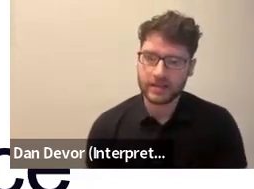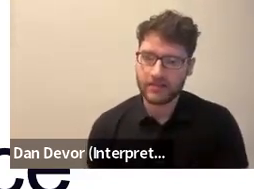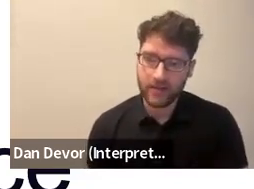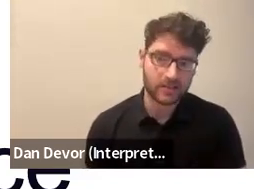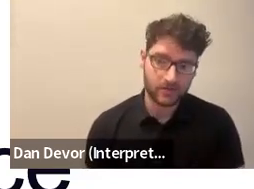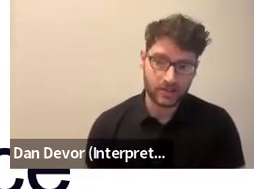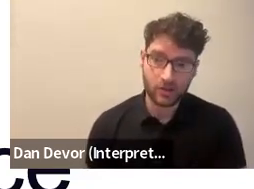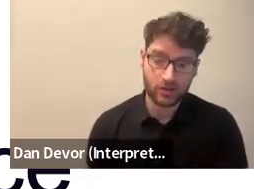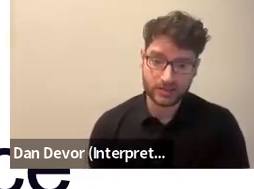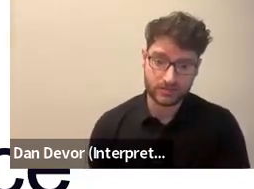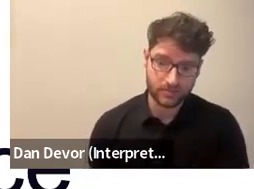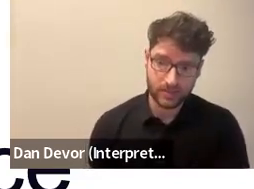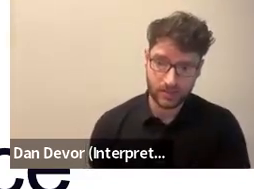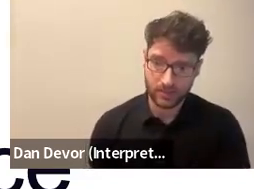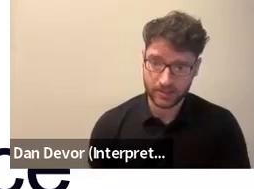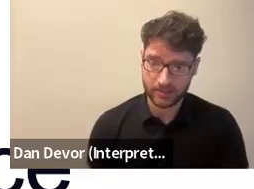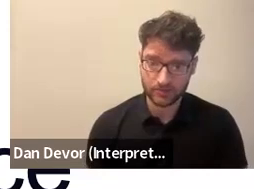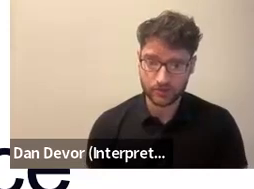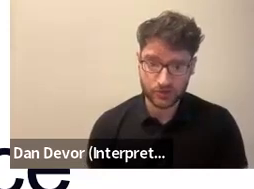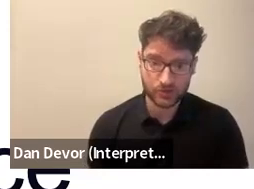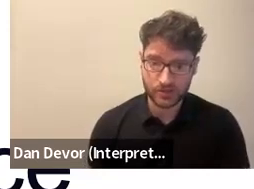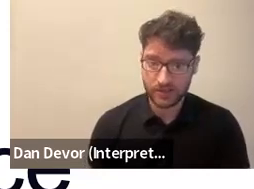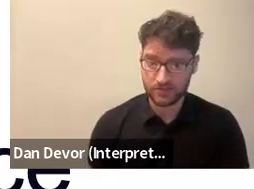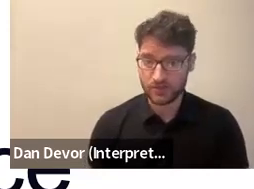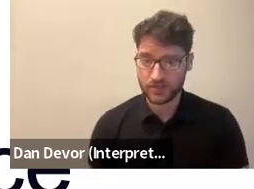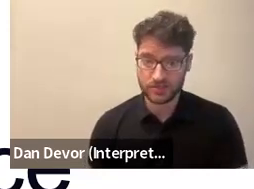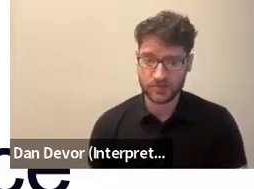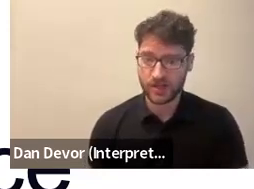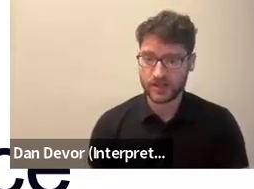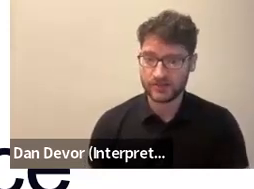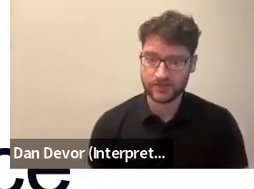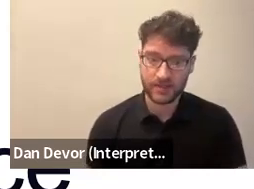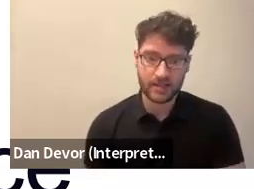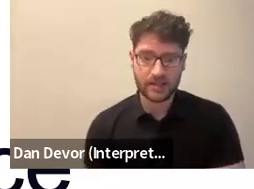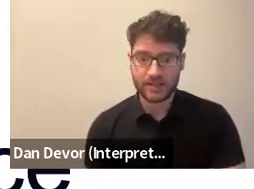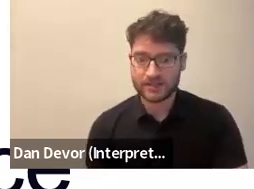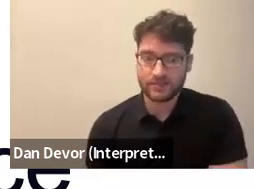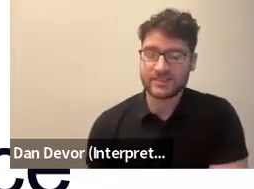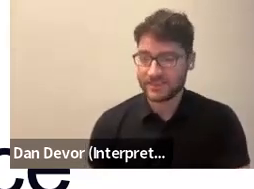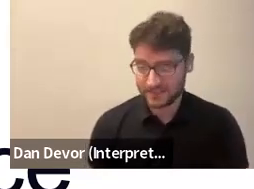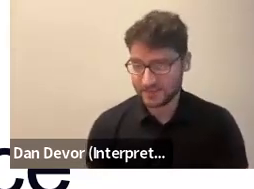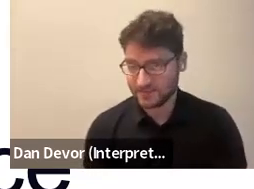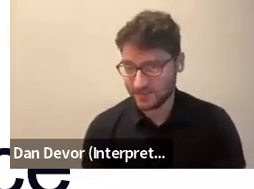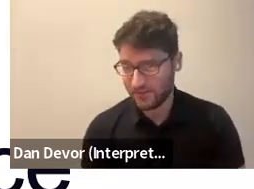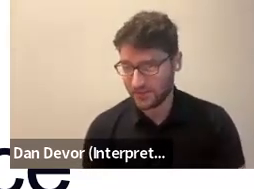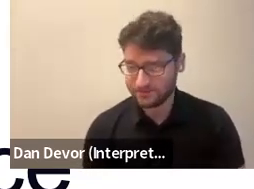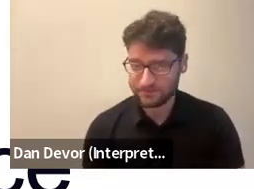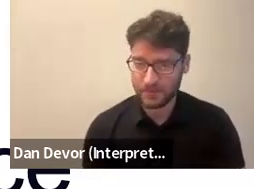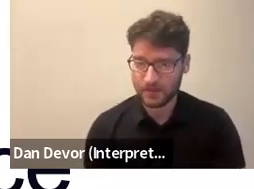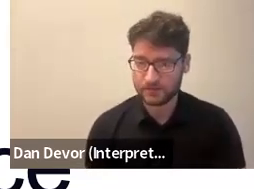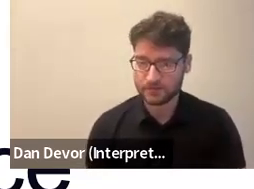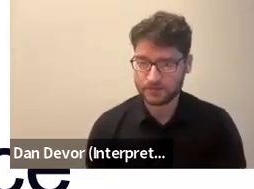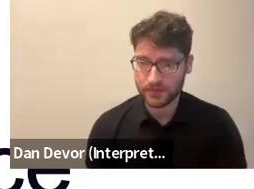And the effect of colonialism here reduced the deaf communities to a kind of subsistence